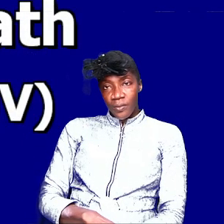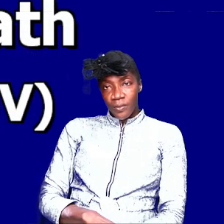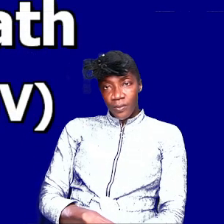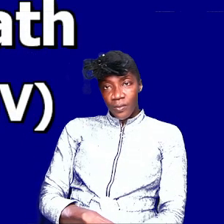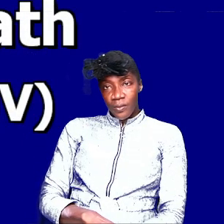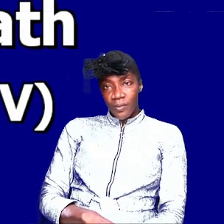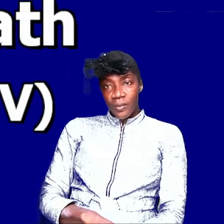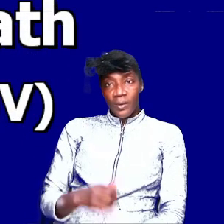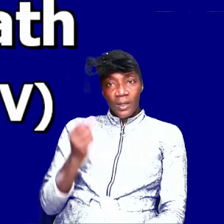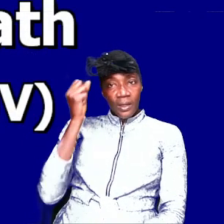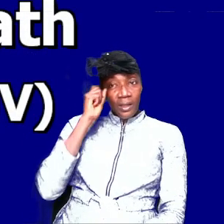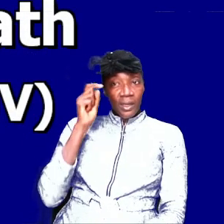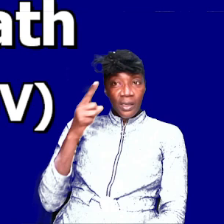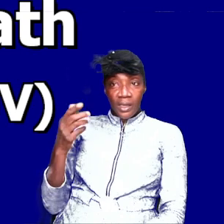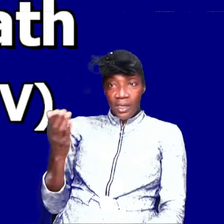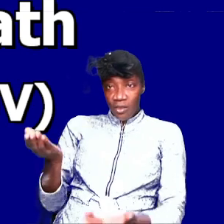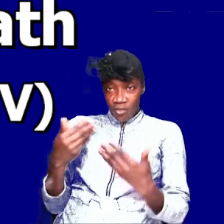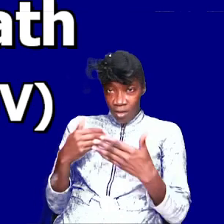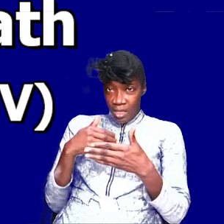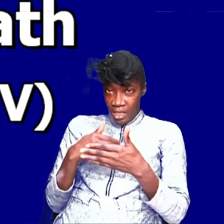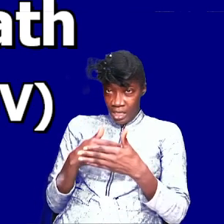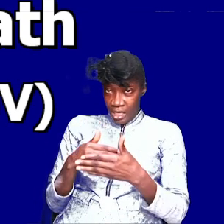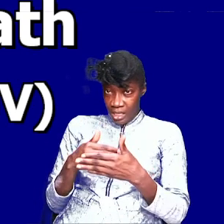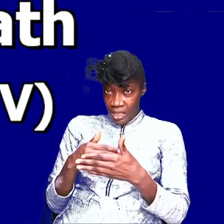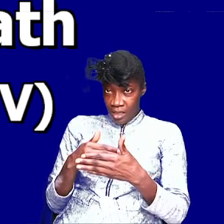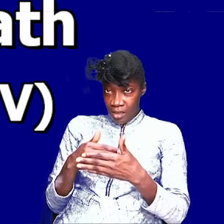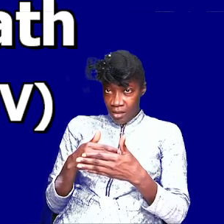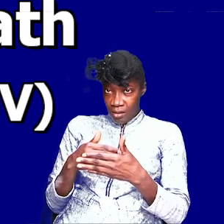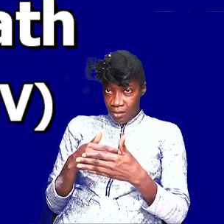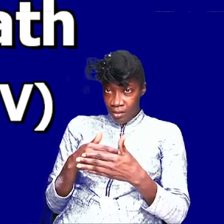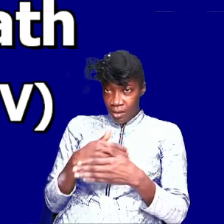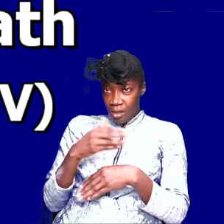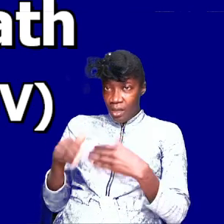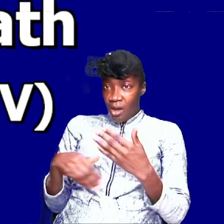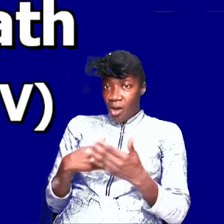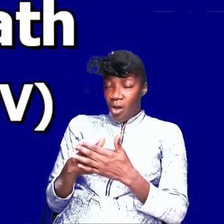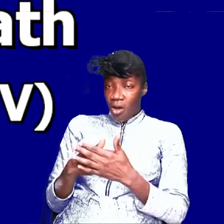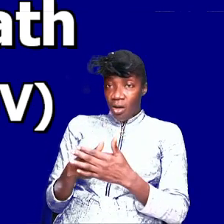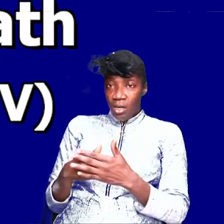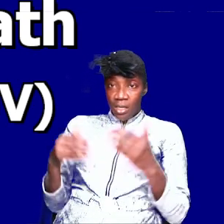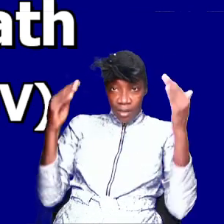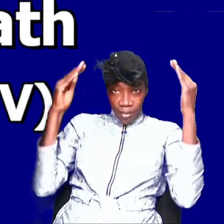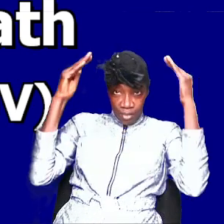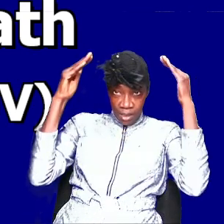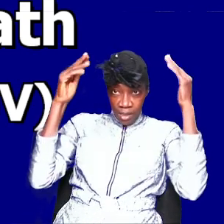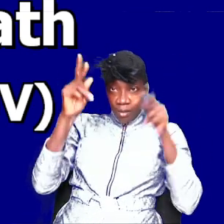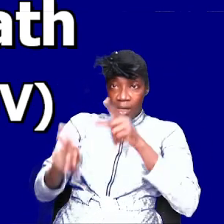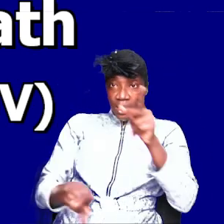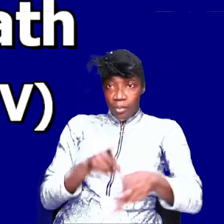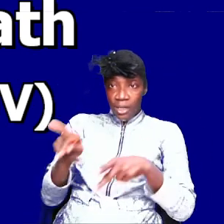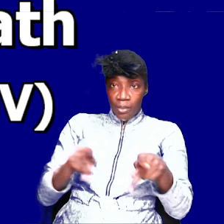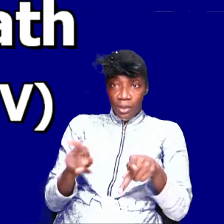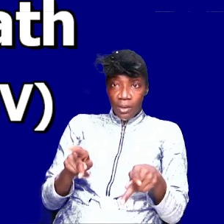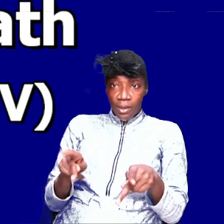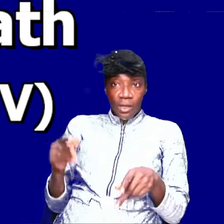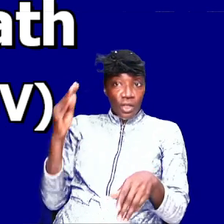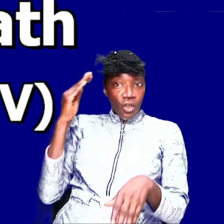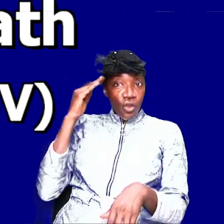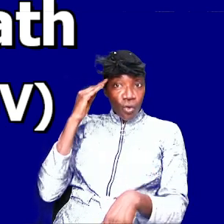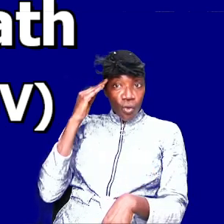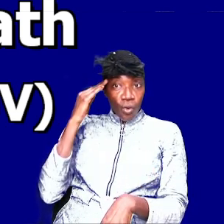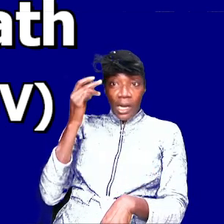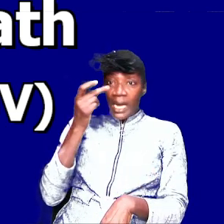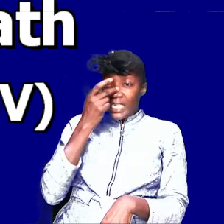38. And Saul said, draw he near hither, all the chief of the people, and